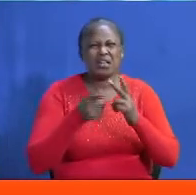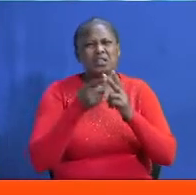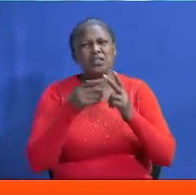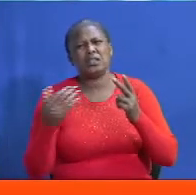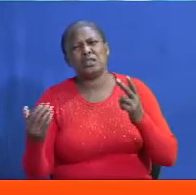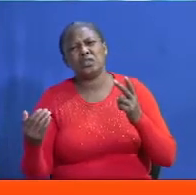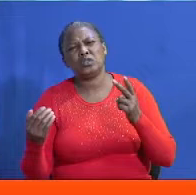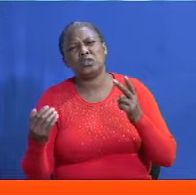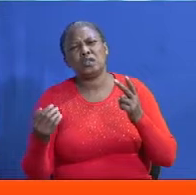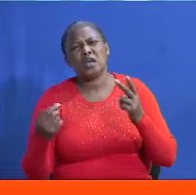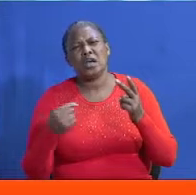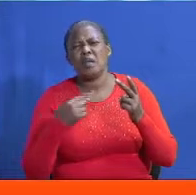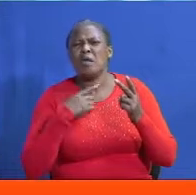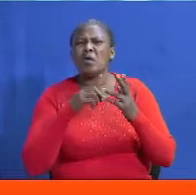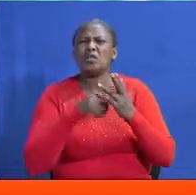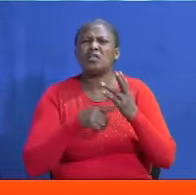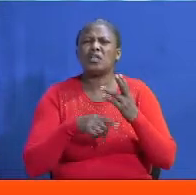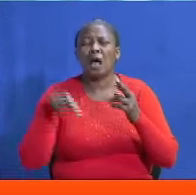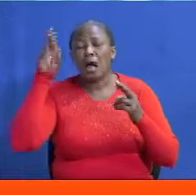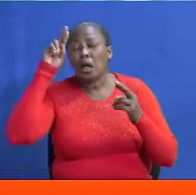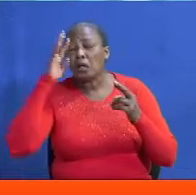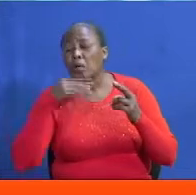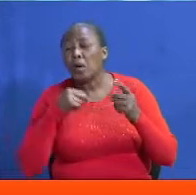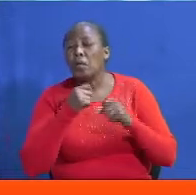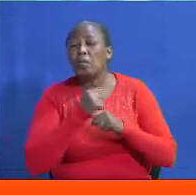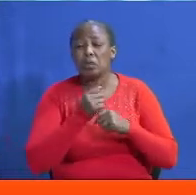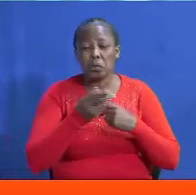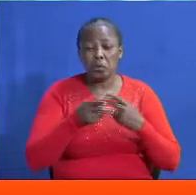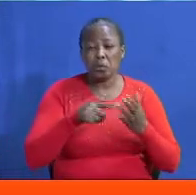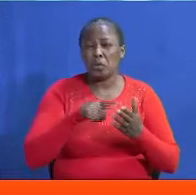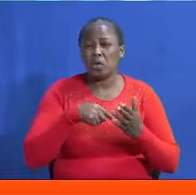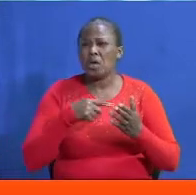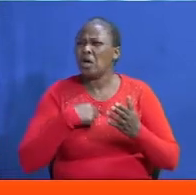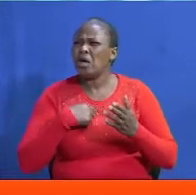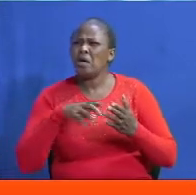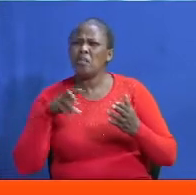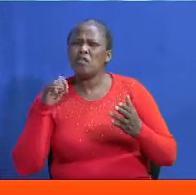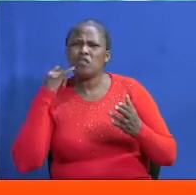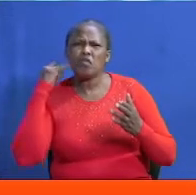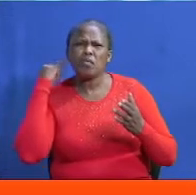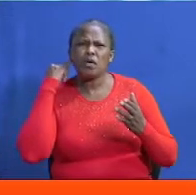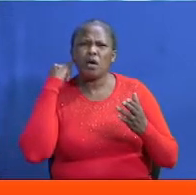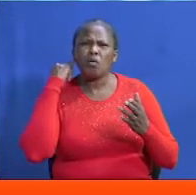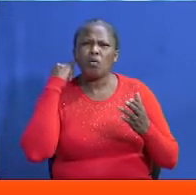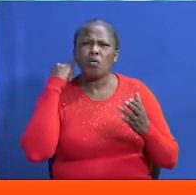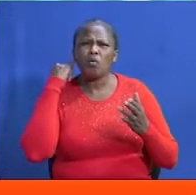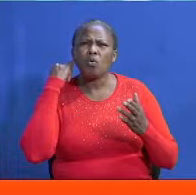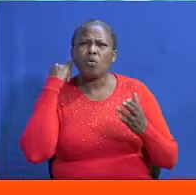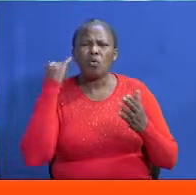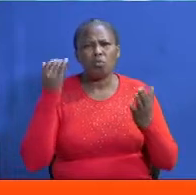wanted to say is the reason why I'm doing this. So I come from downtown Nakuru. In Nakuru